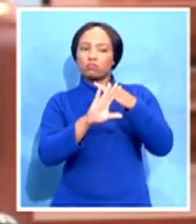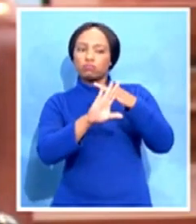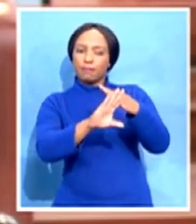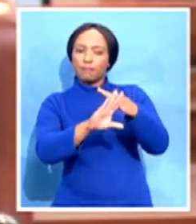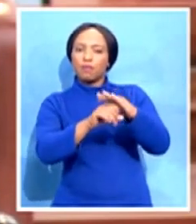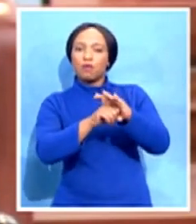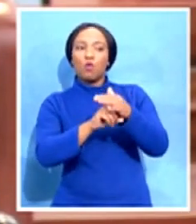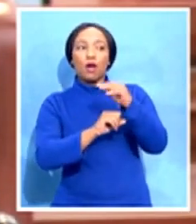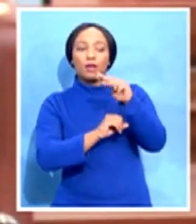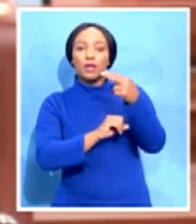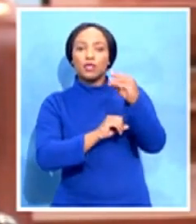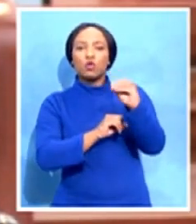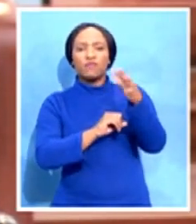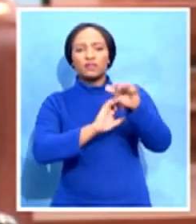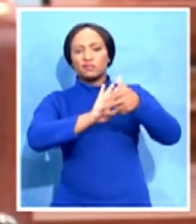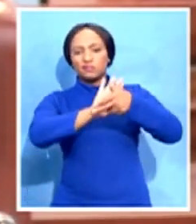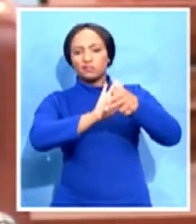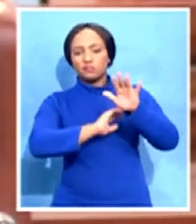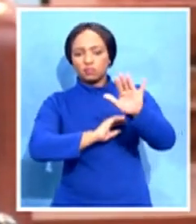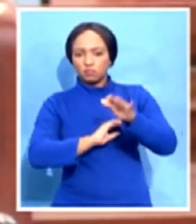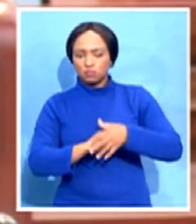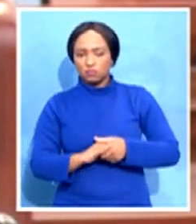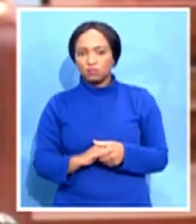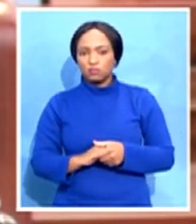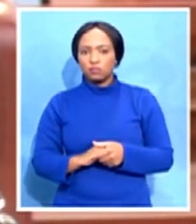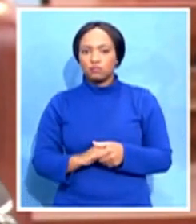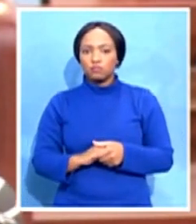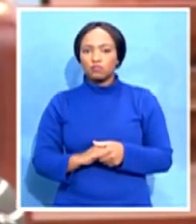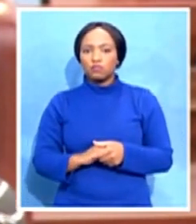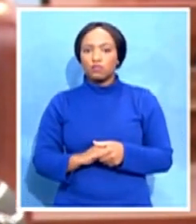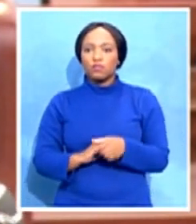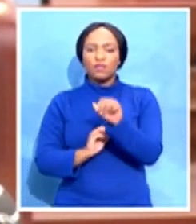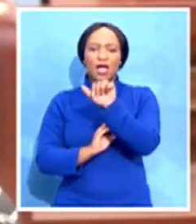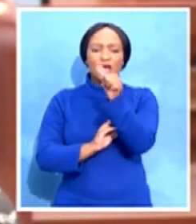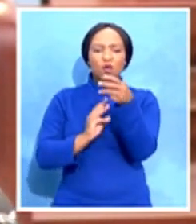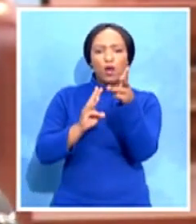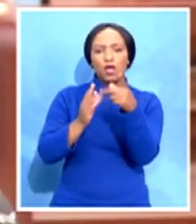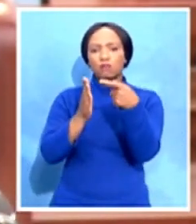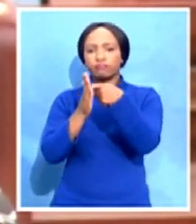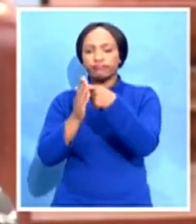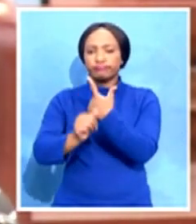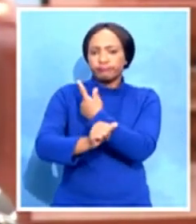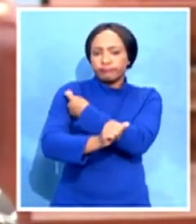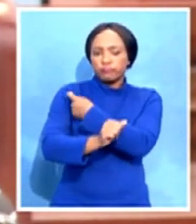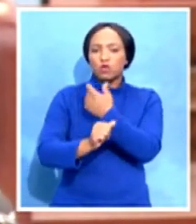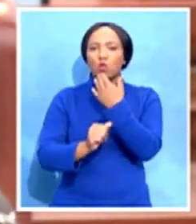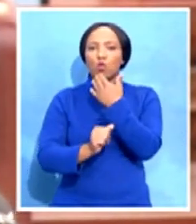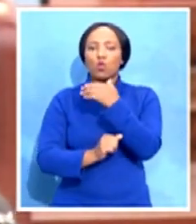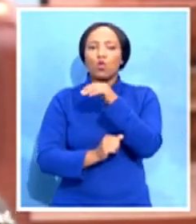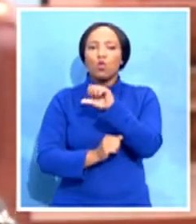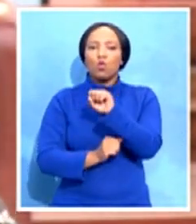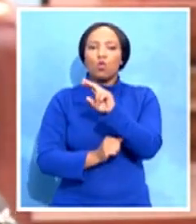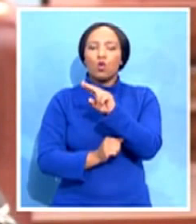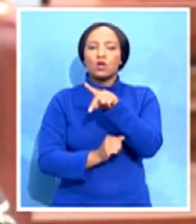Meanwhile, efforts to procure other COVID-19 vaccines, such as the Sputnik Victory from Russia, among others,